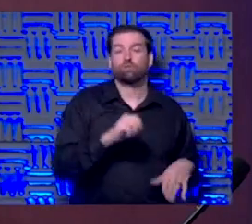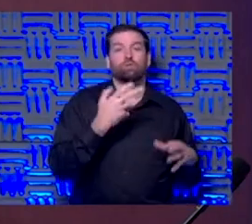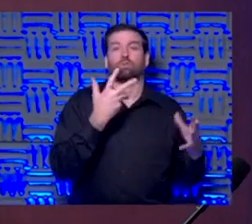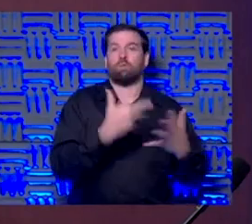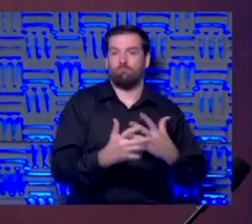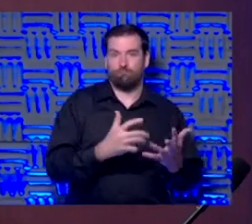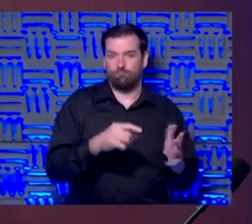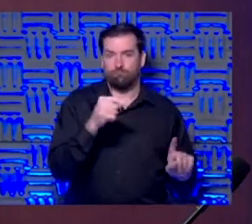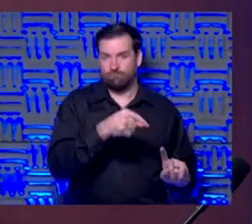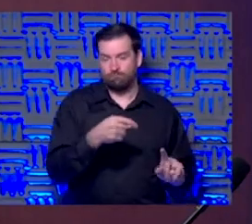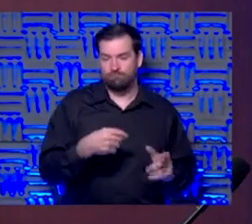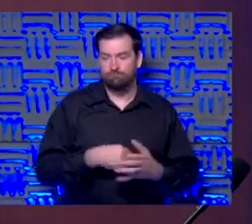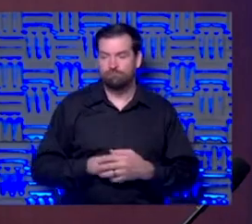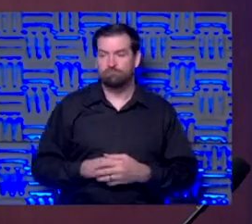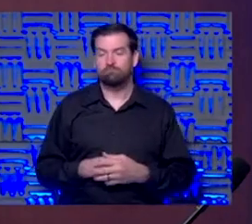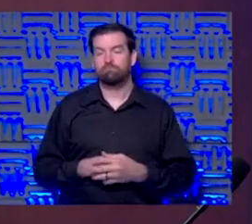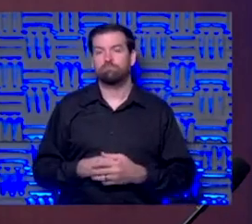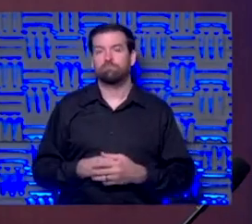So